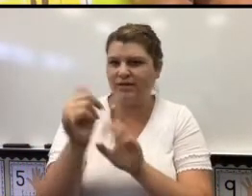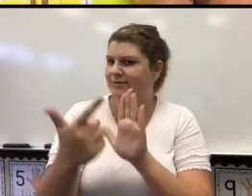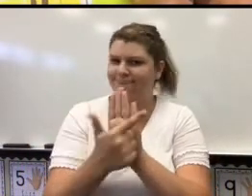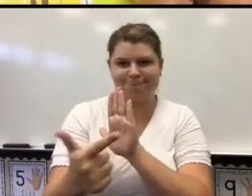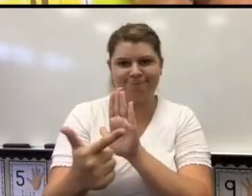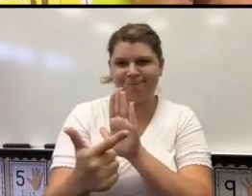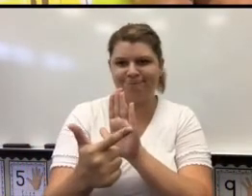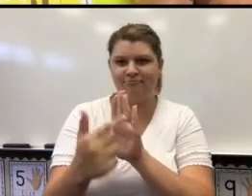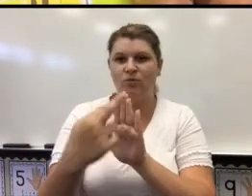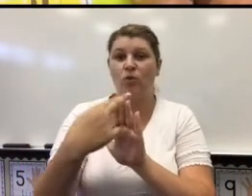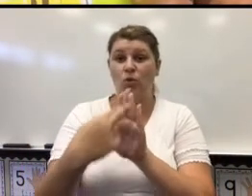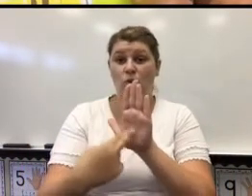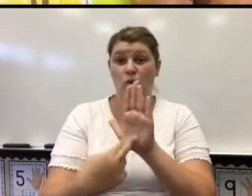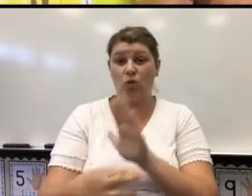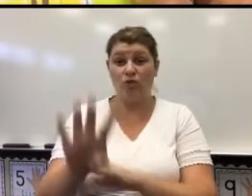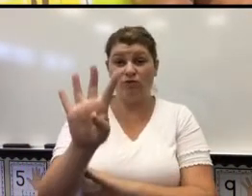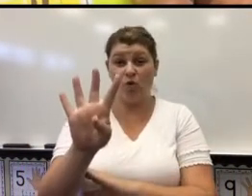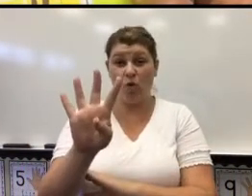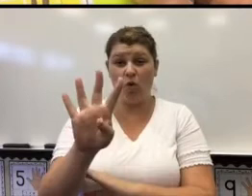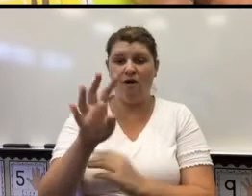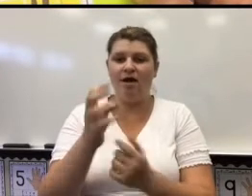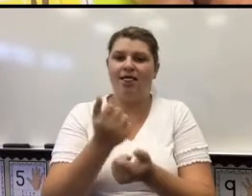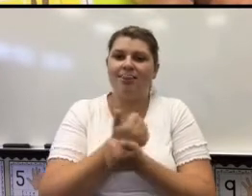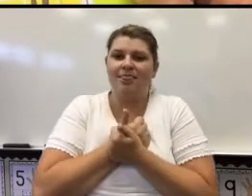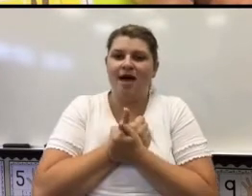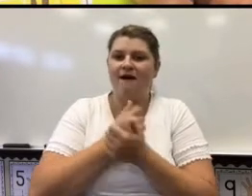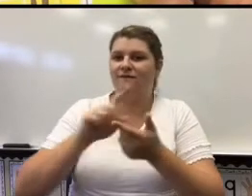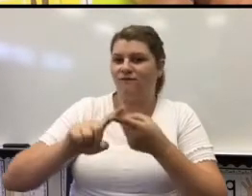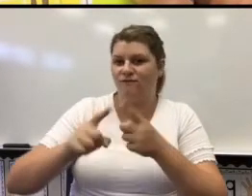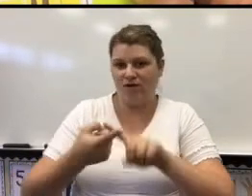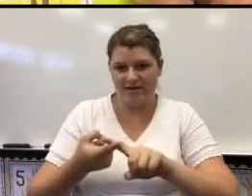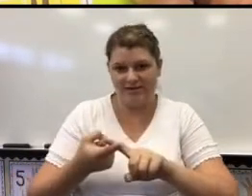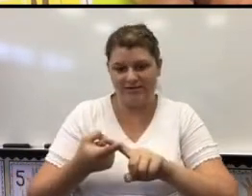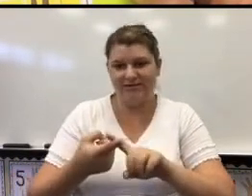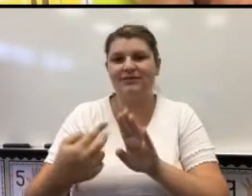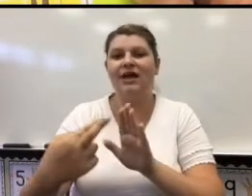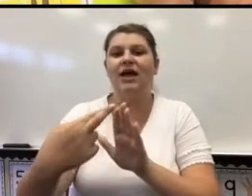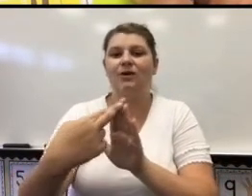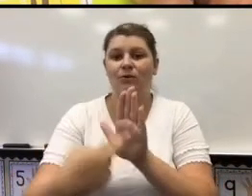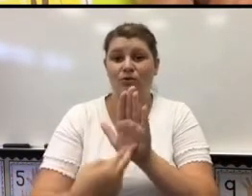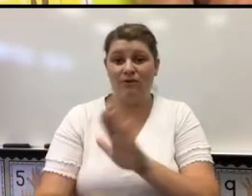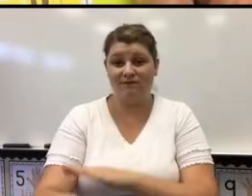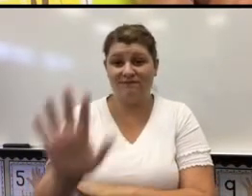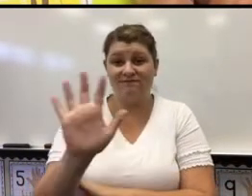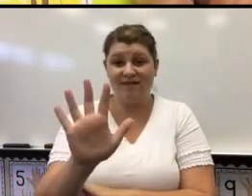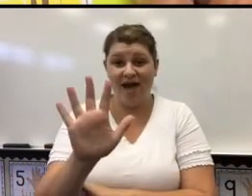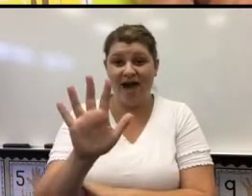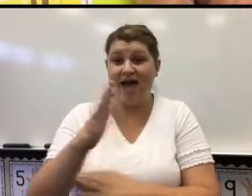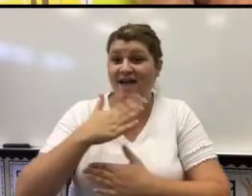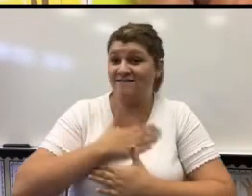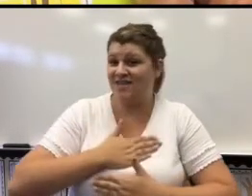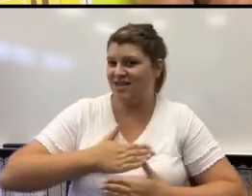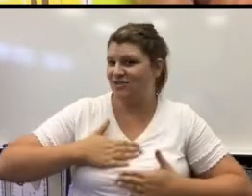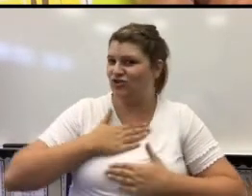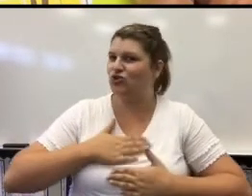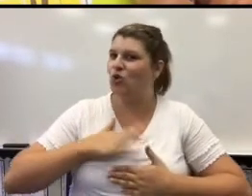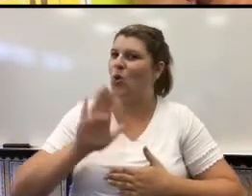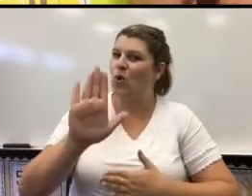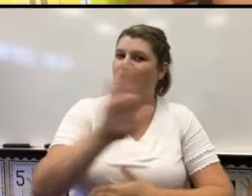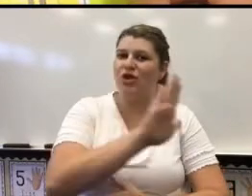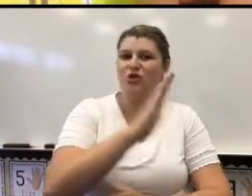Rule 3, no bullies allowed. Rule 4, love your